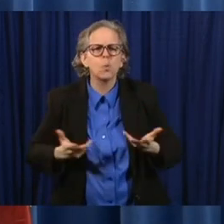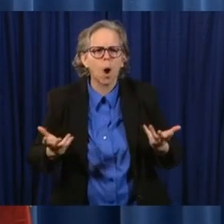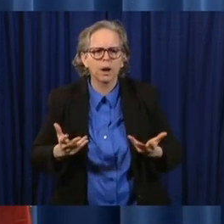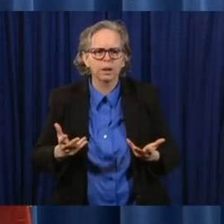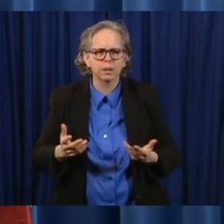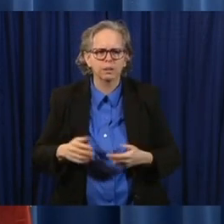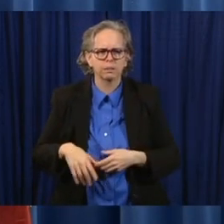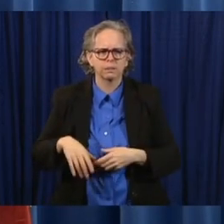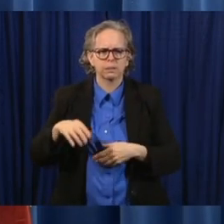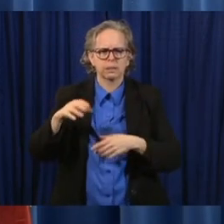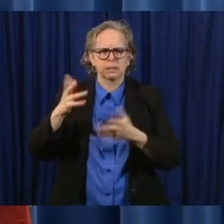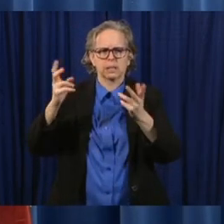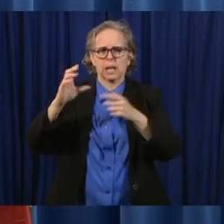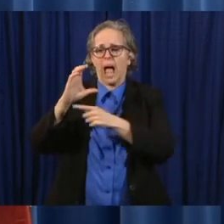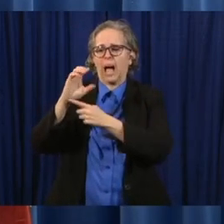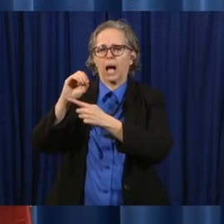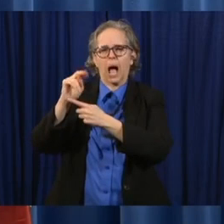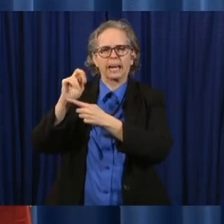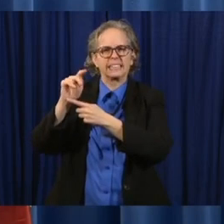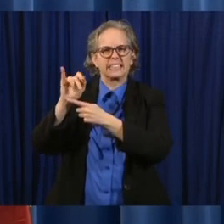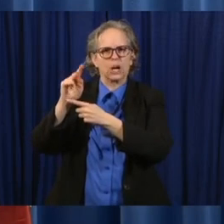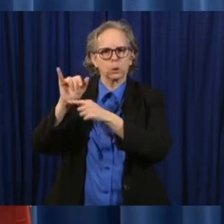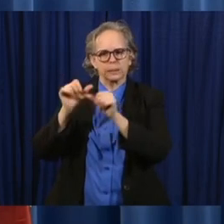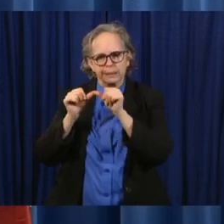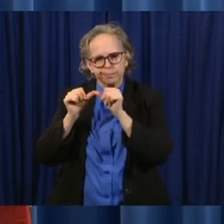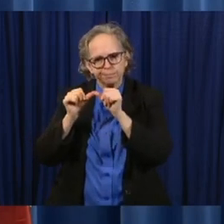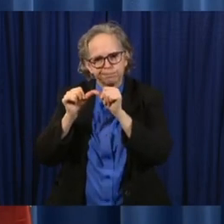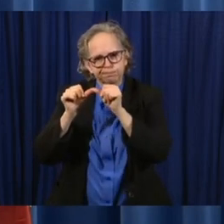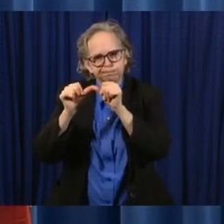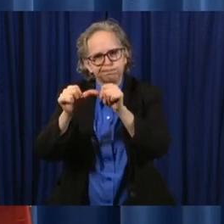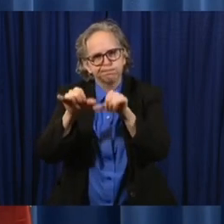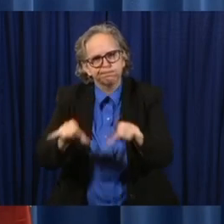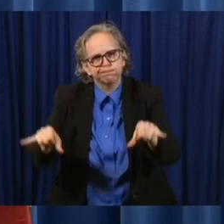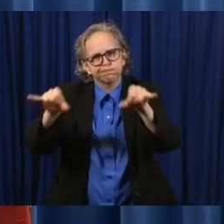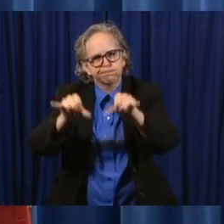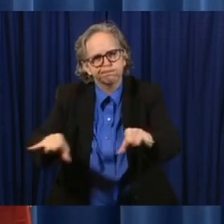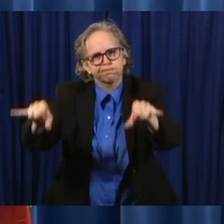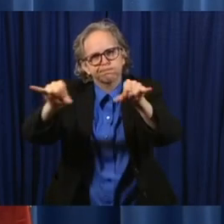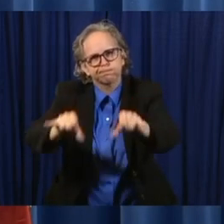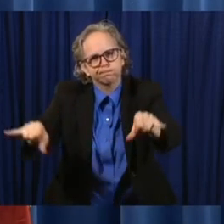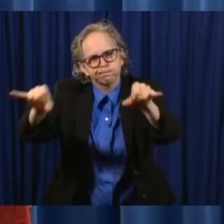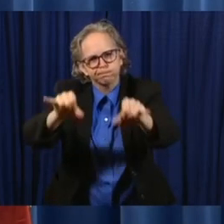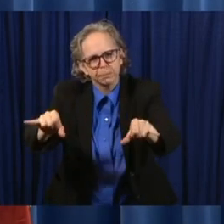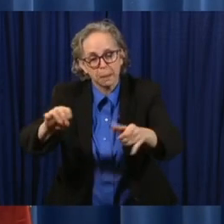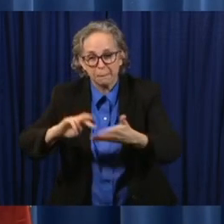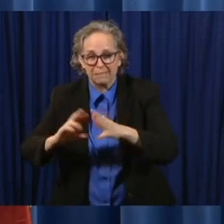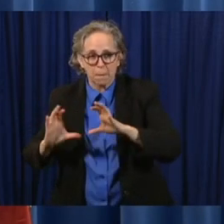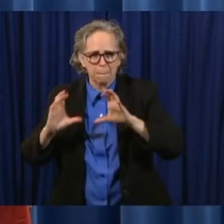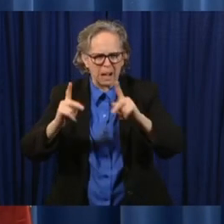back to school now with a relatively small amount of time left